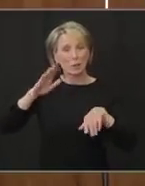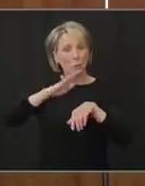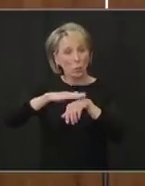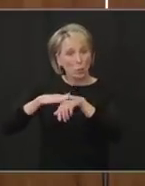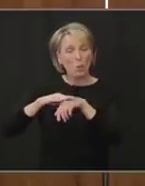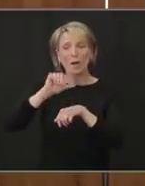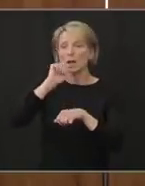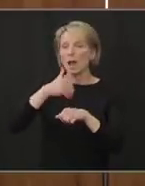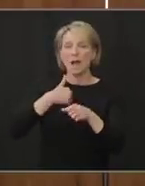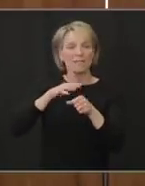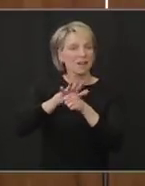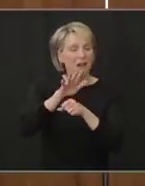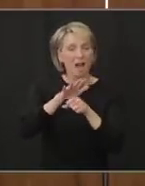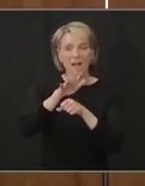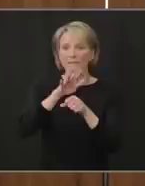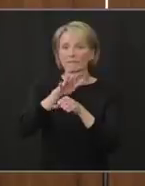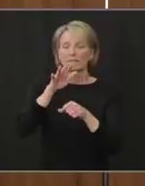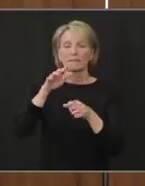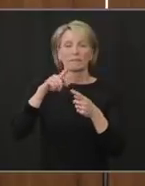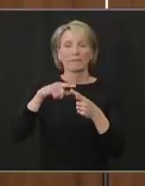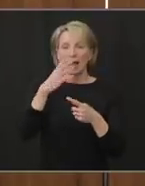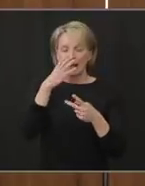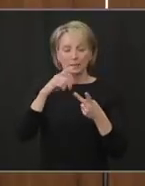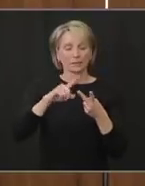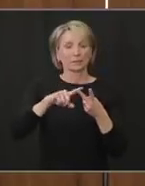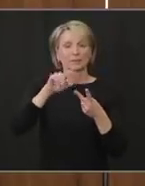has risen in price. This